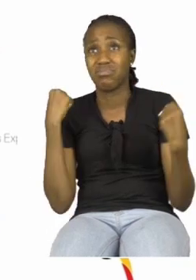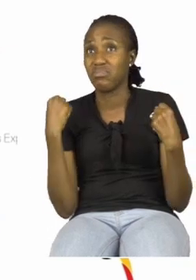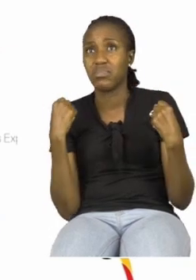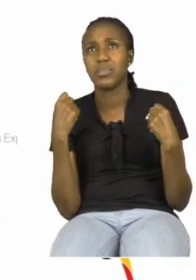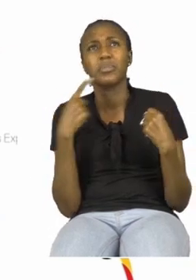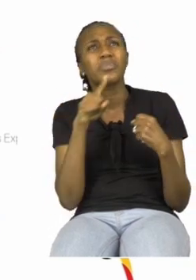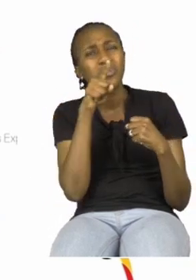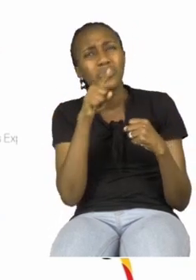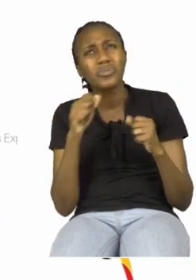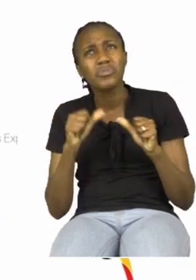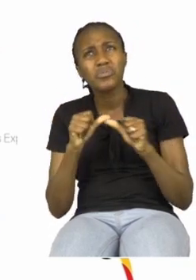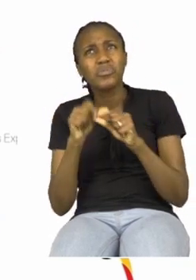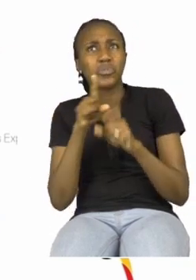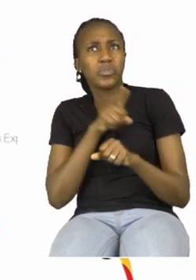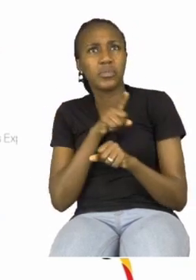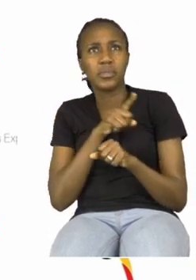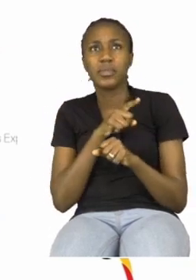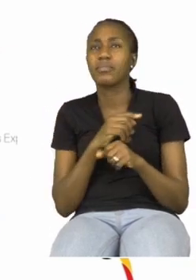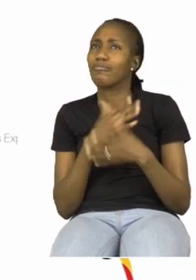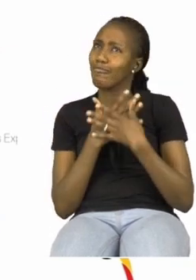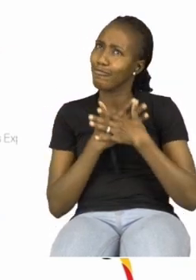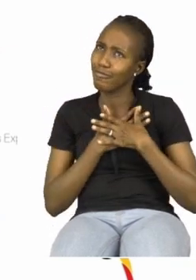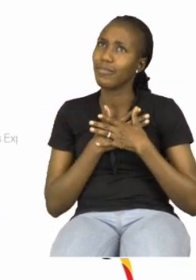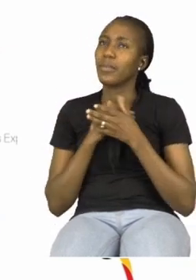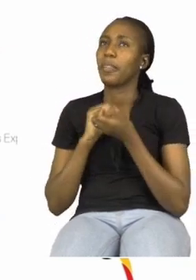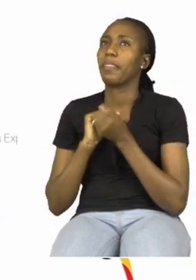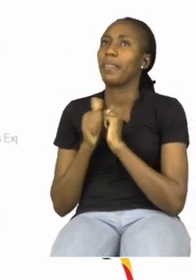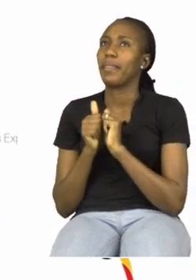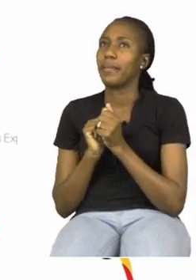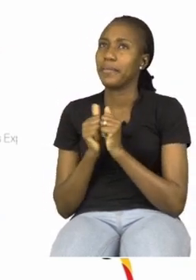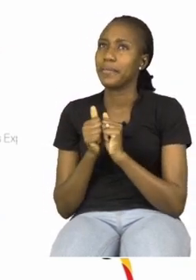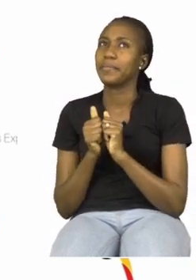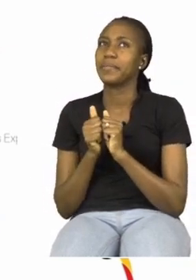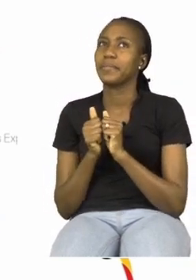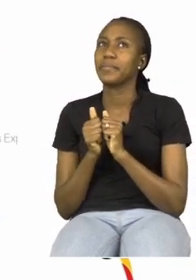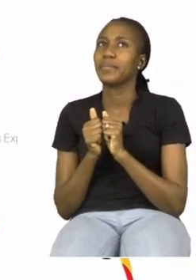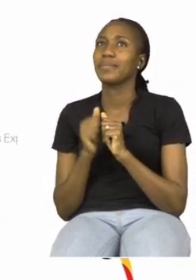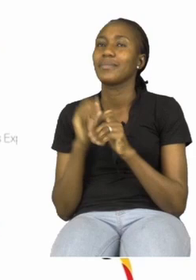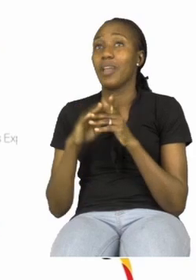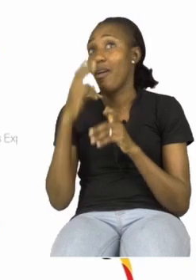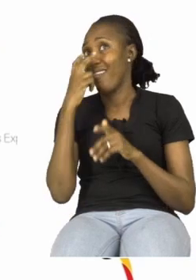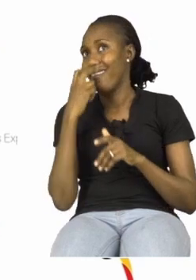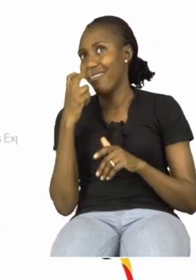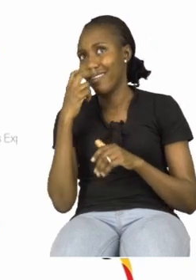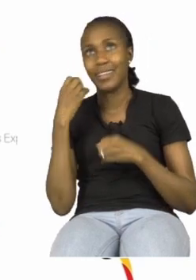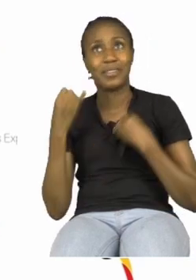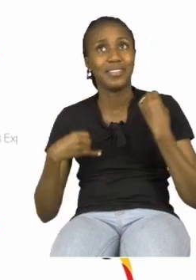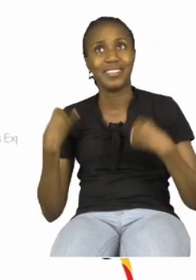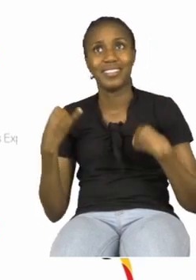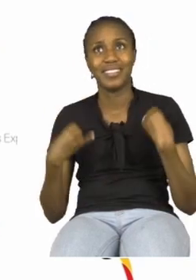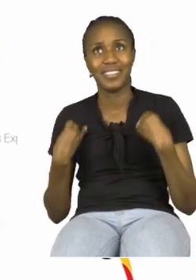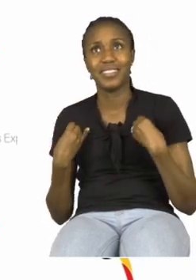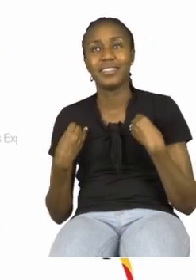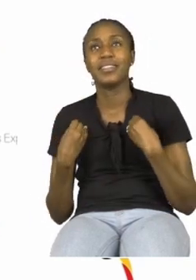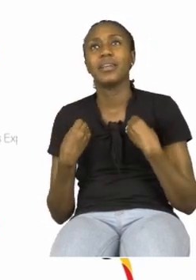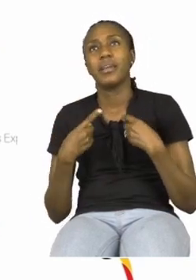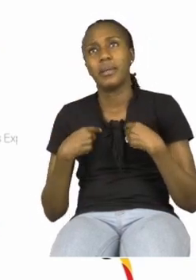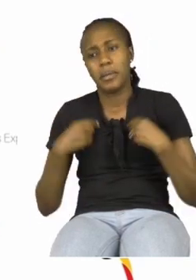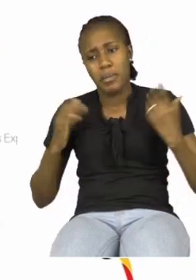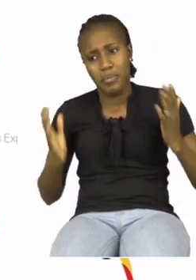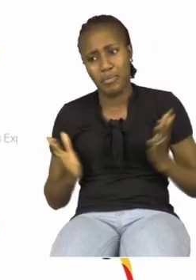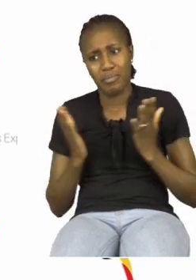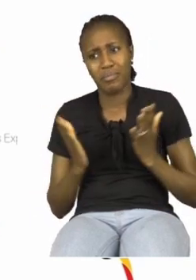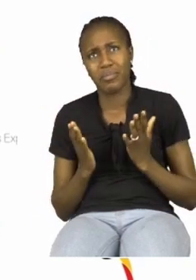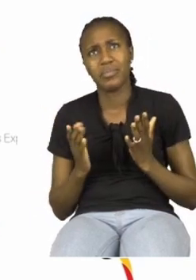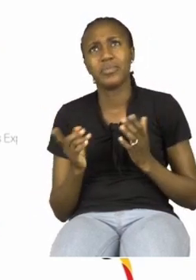me, I love doing sport. Once again, it's all about having fun for me. Also, what keeps me motivated is